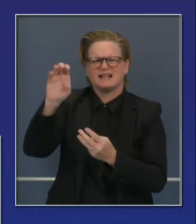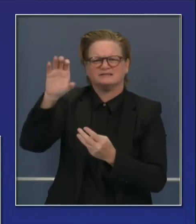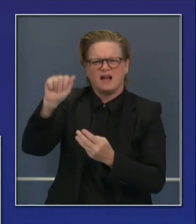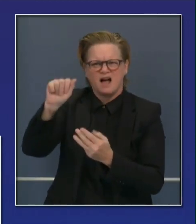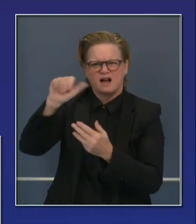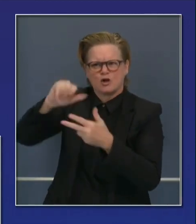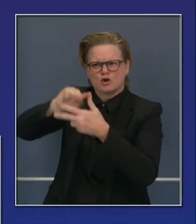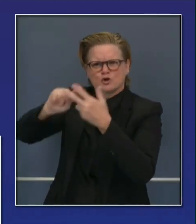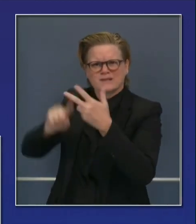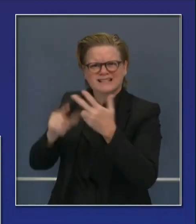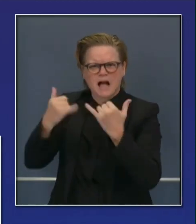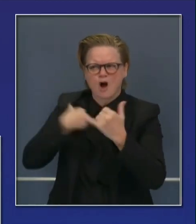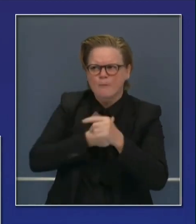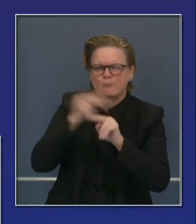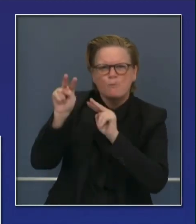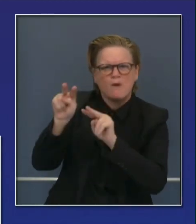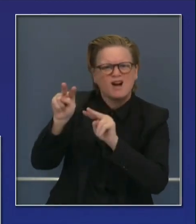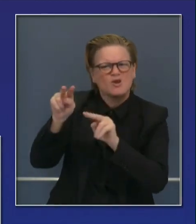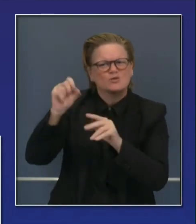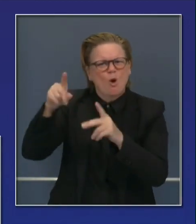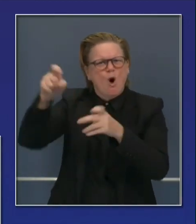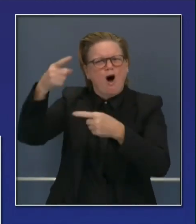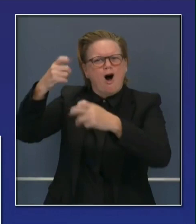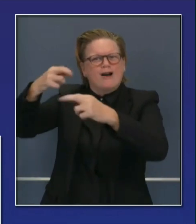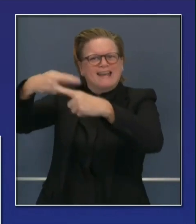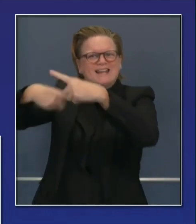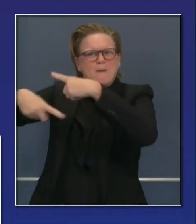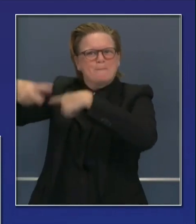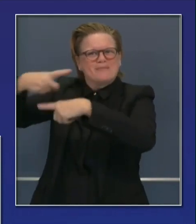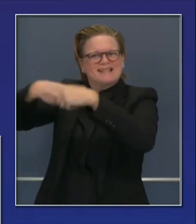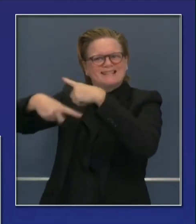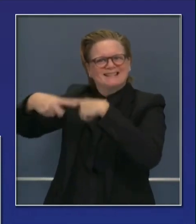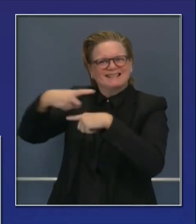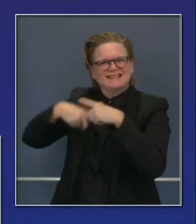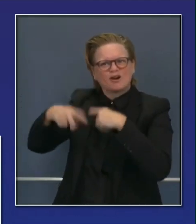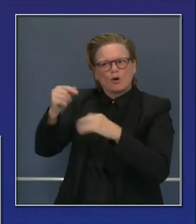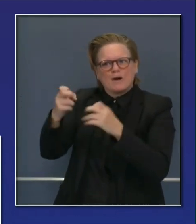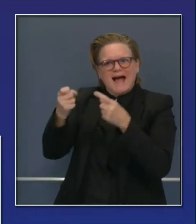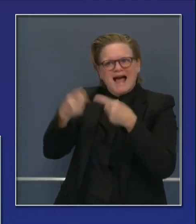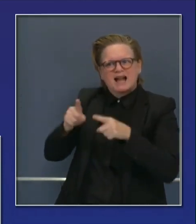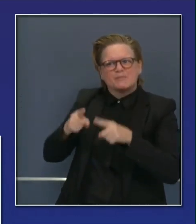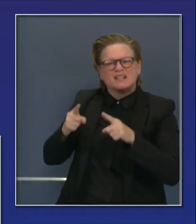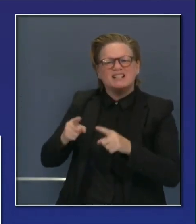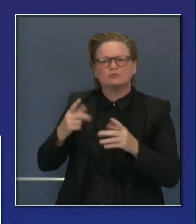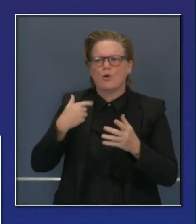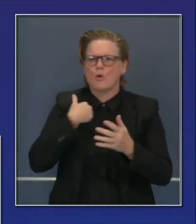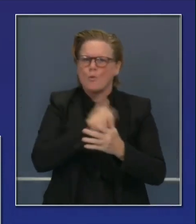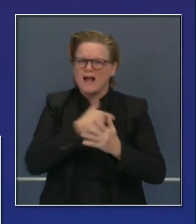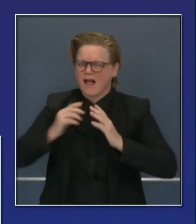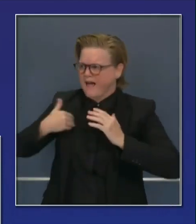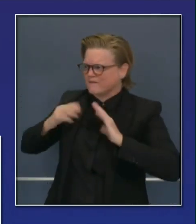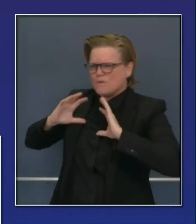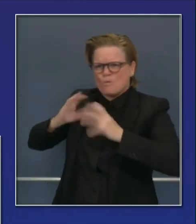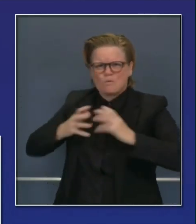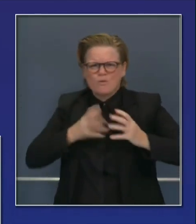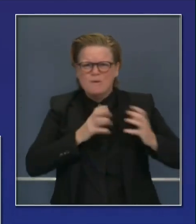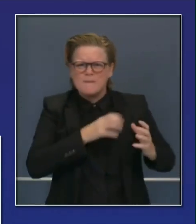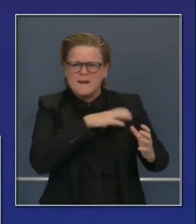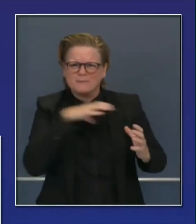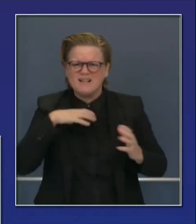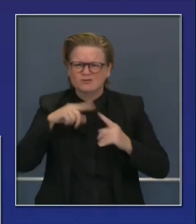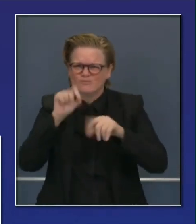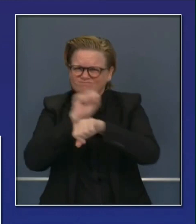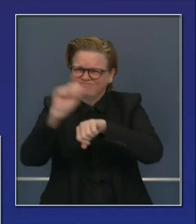monitoring through our Scientific Safety Review Committee, through our Drafting Work Groups Committee, and our Community Advisory Committee. It's been working for weeks and